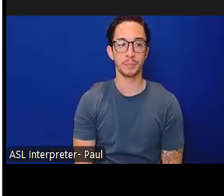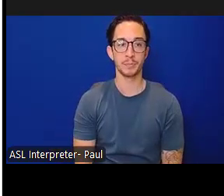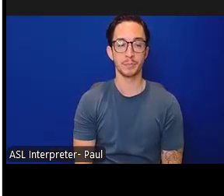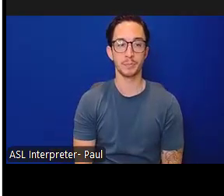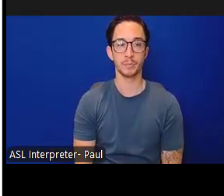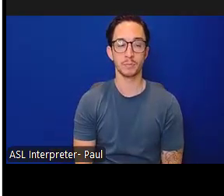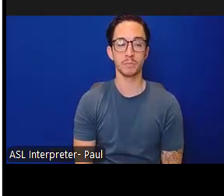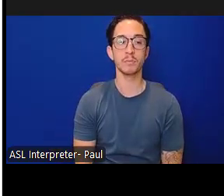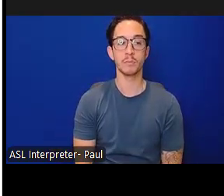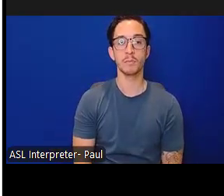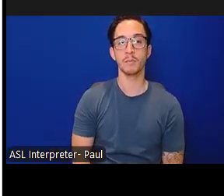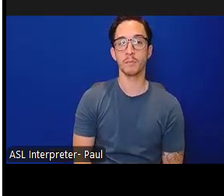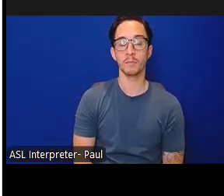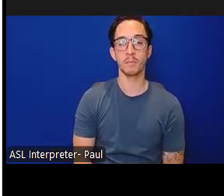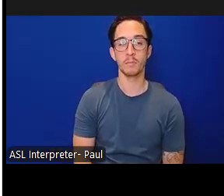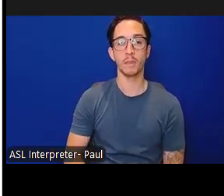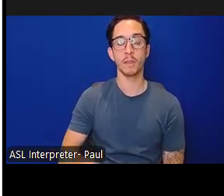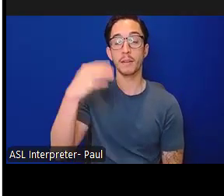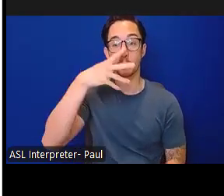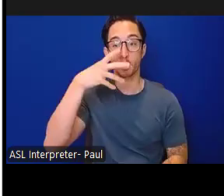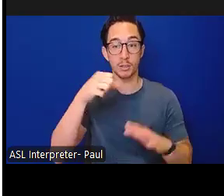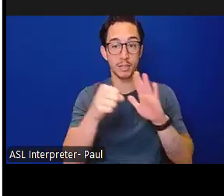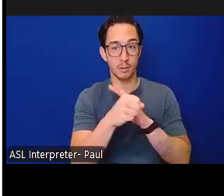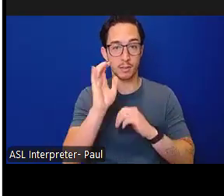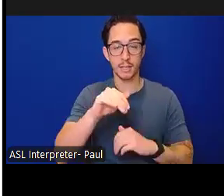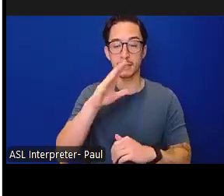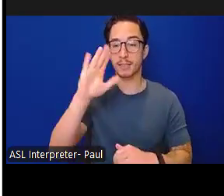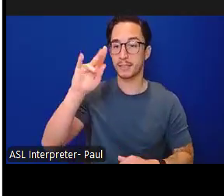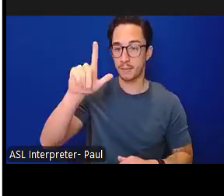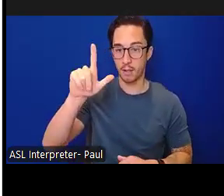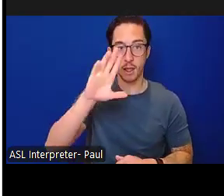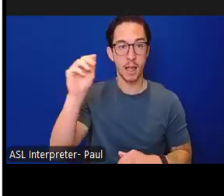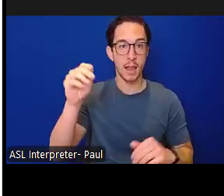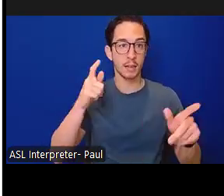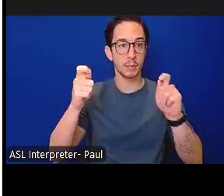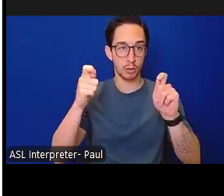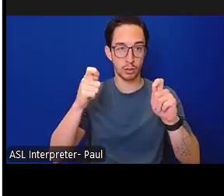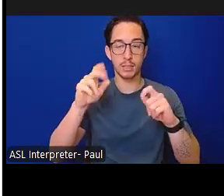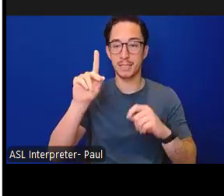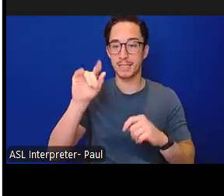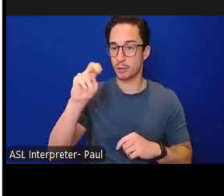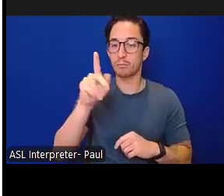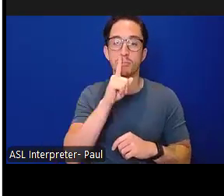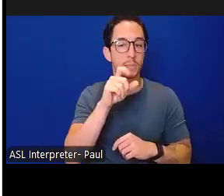Now, immigration detention is a civil and an administration detention. It is not criminal.